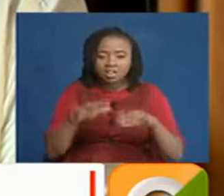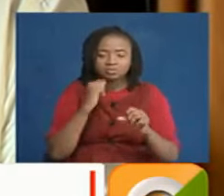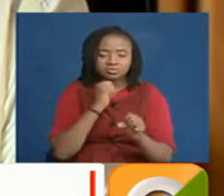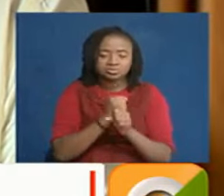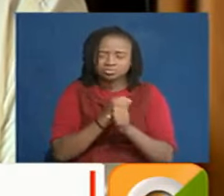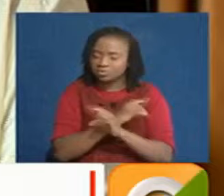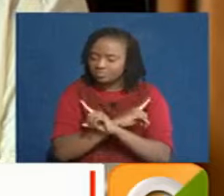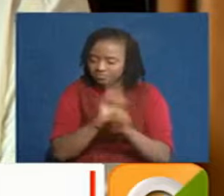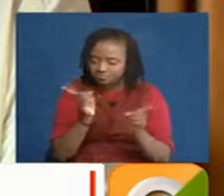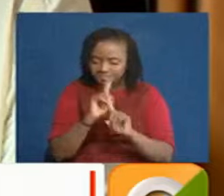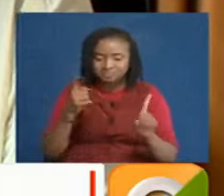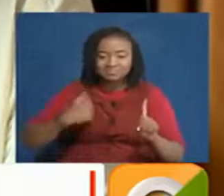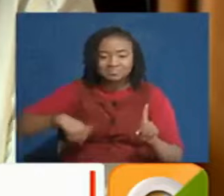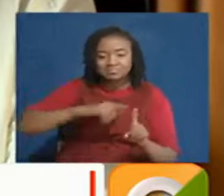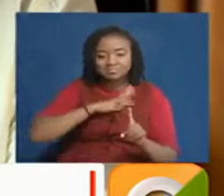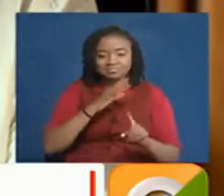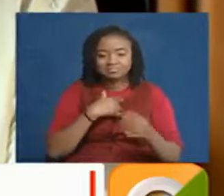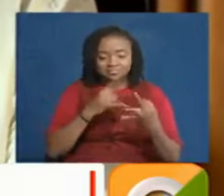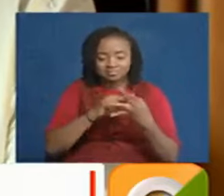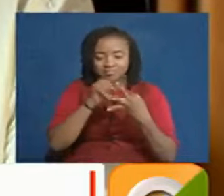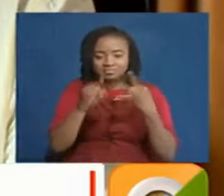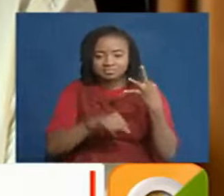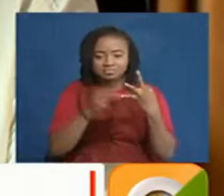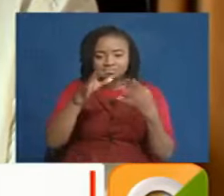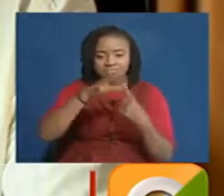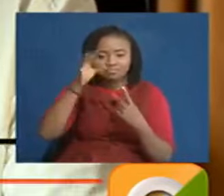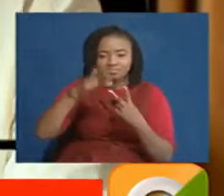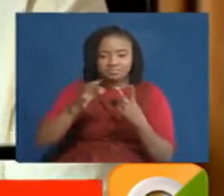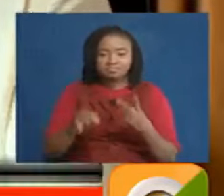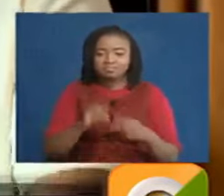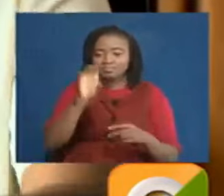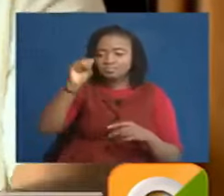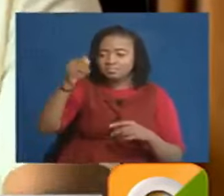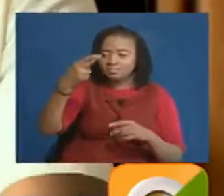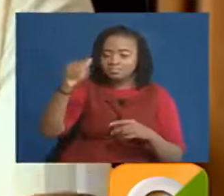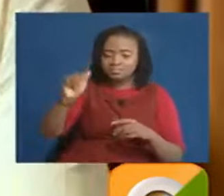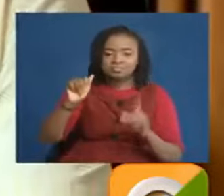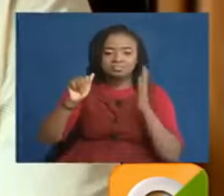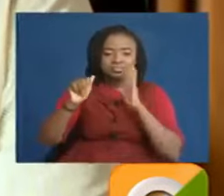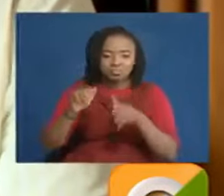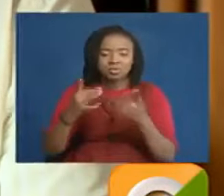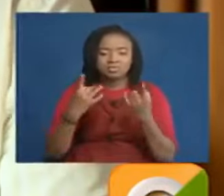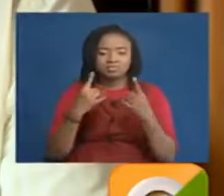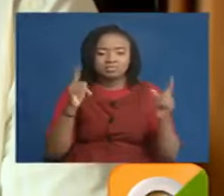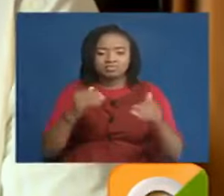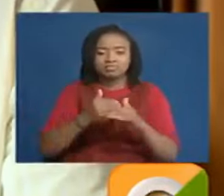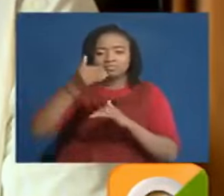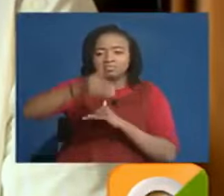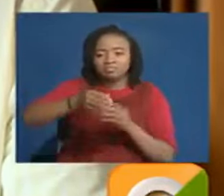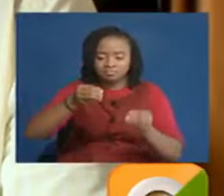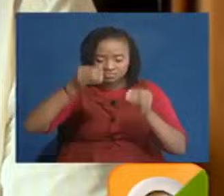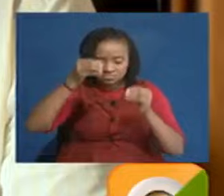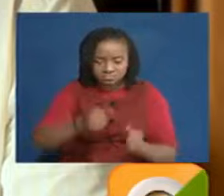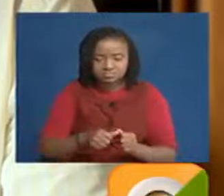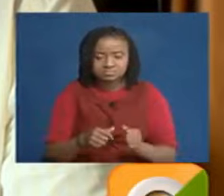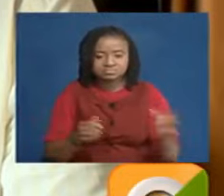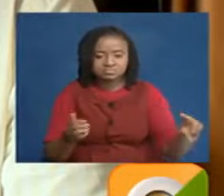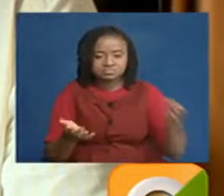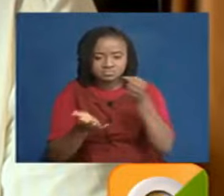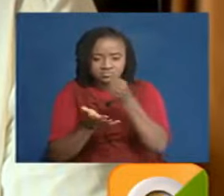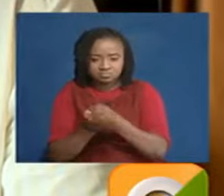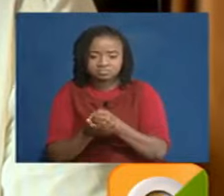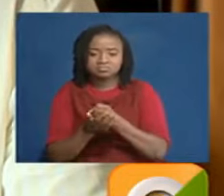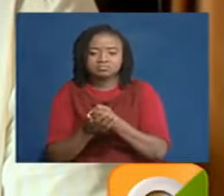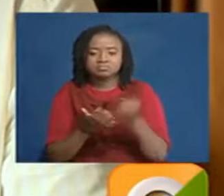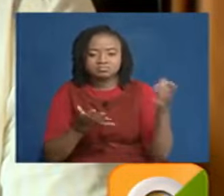options. SHA will take, after it finalizes on its human resource